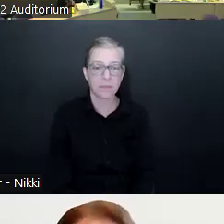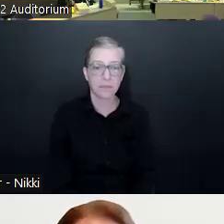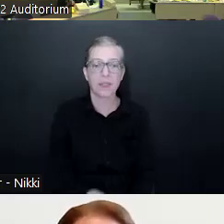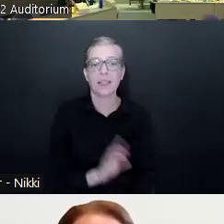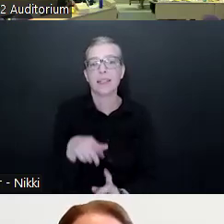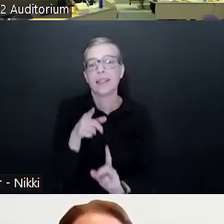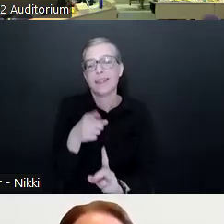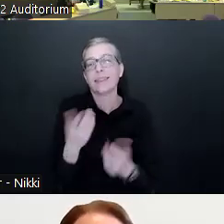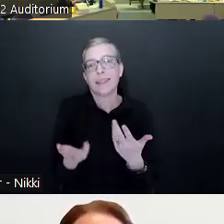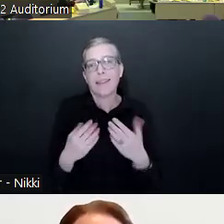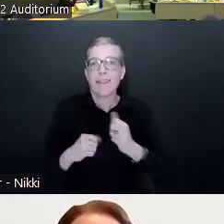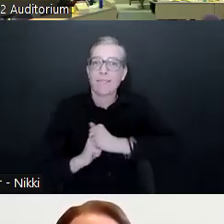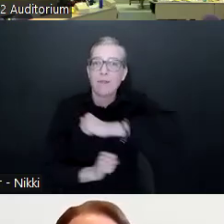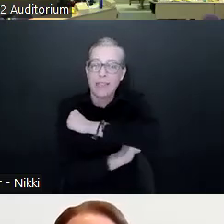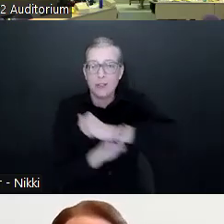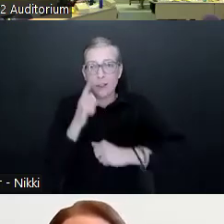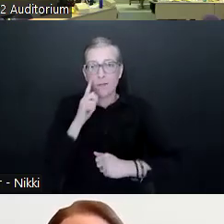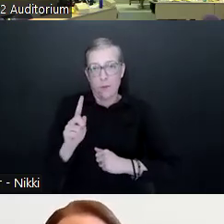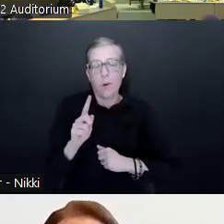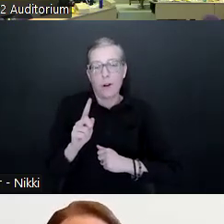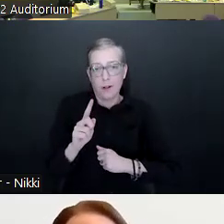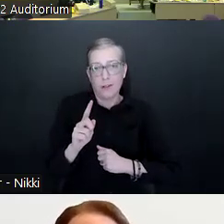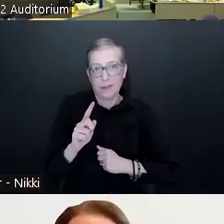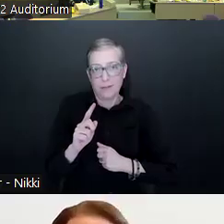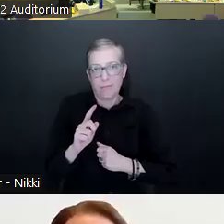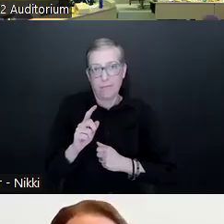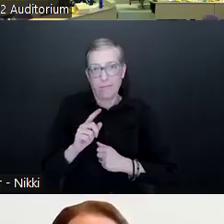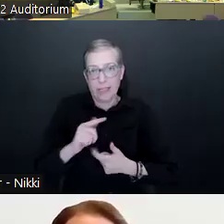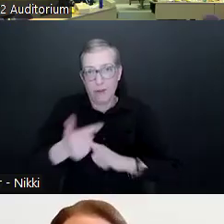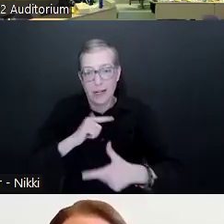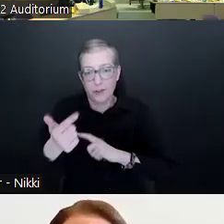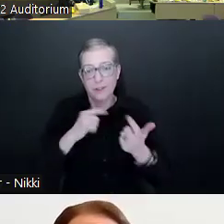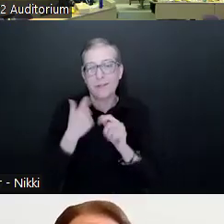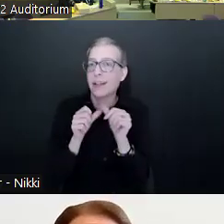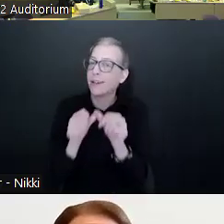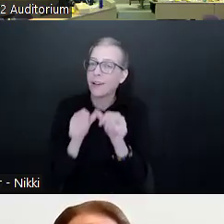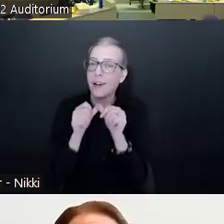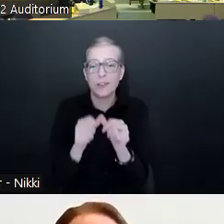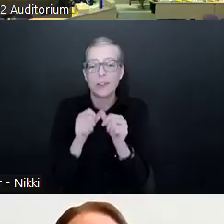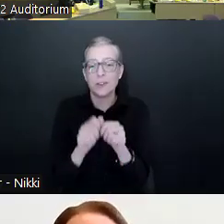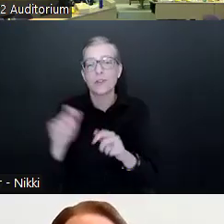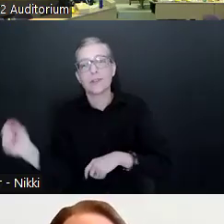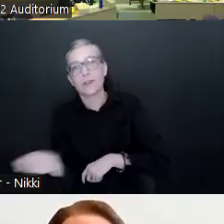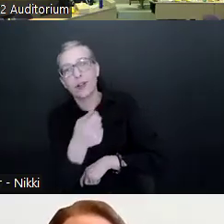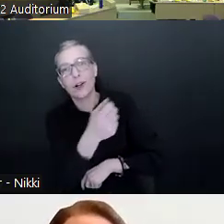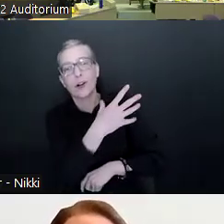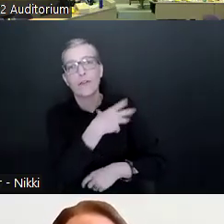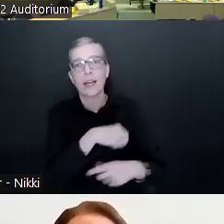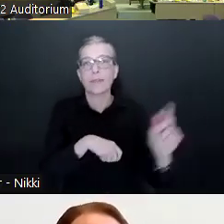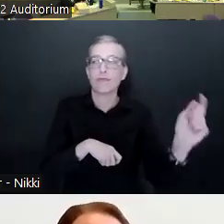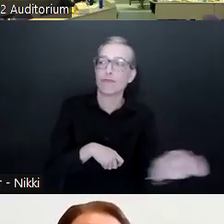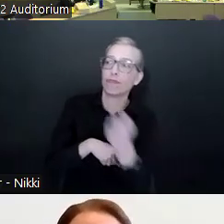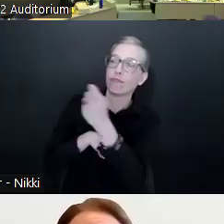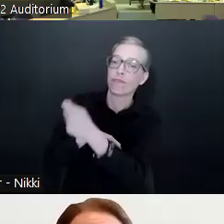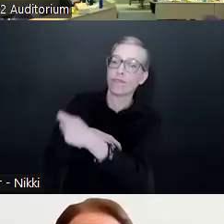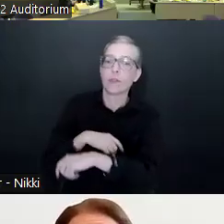or interactions. We are in a constant serve and return. You can call it also a dance with other human beings.